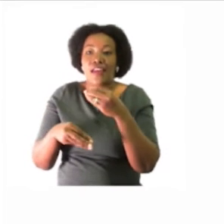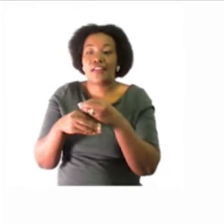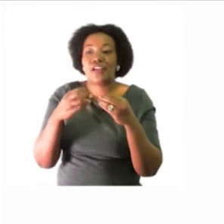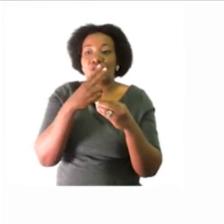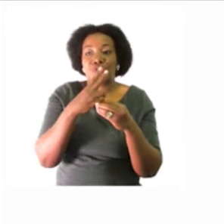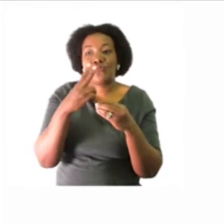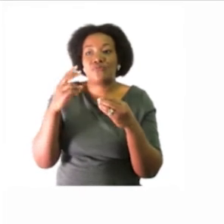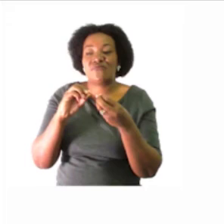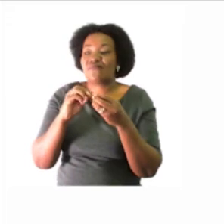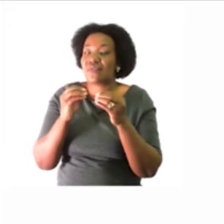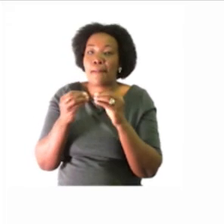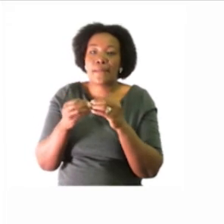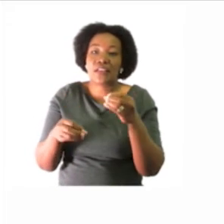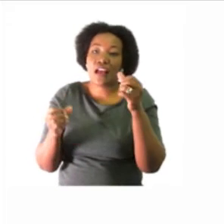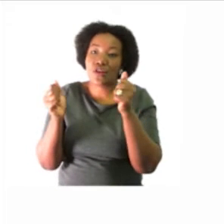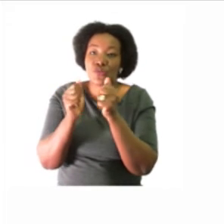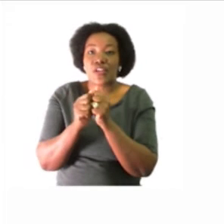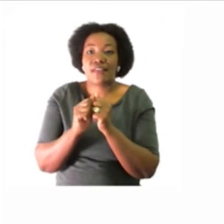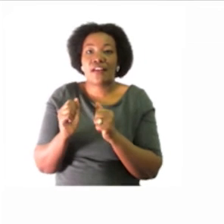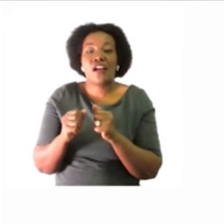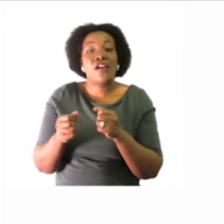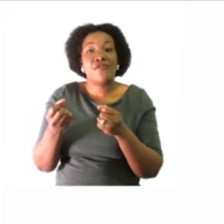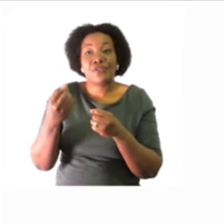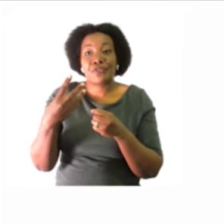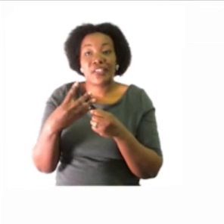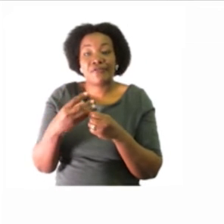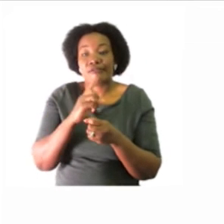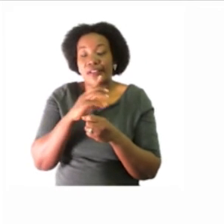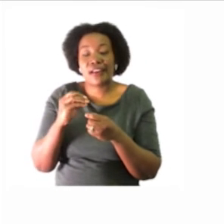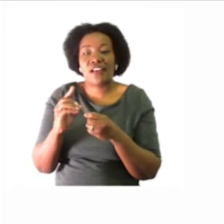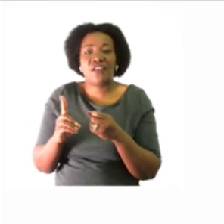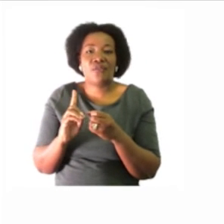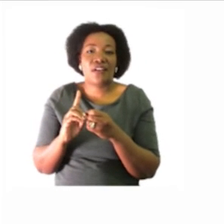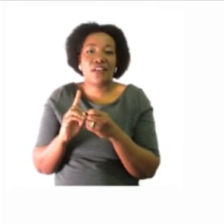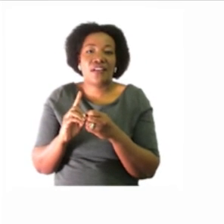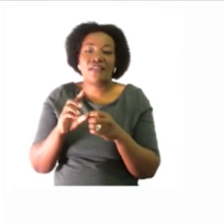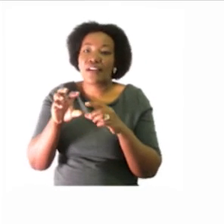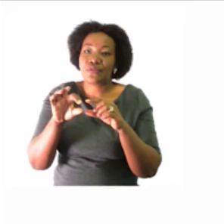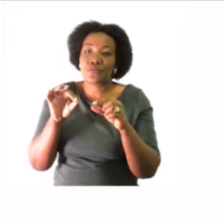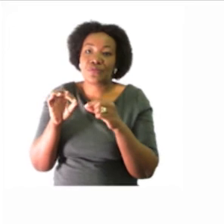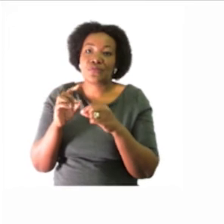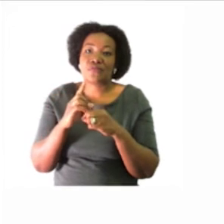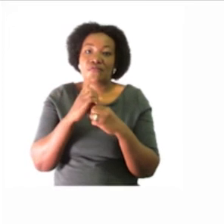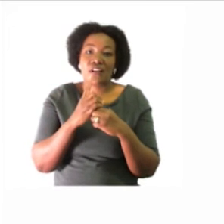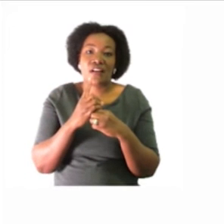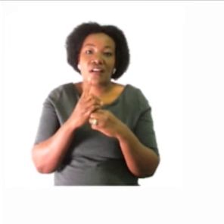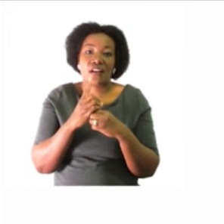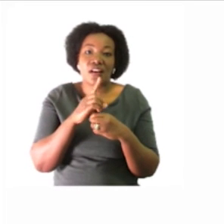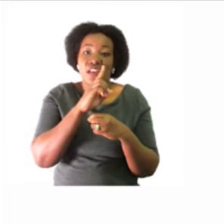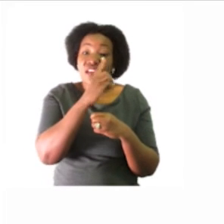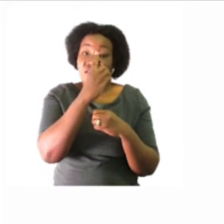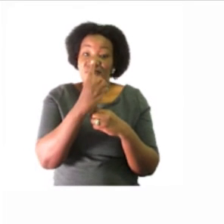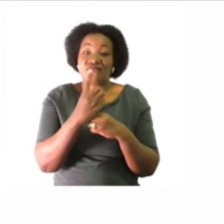get the total of a 10. Right. So, if we have to choose number 1 there, next to the